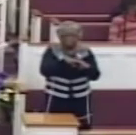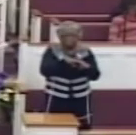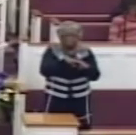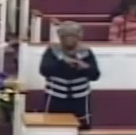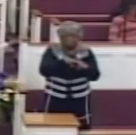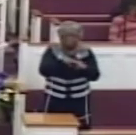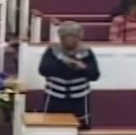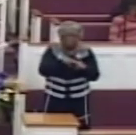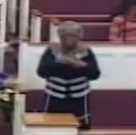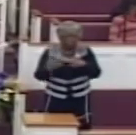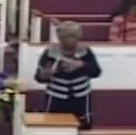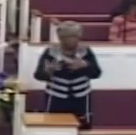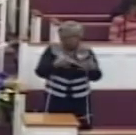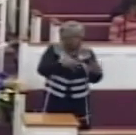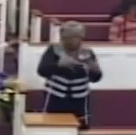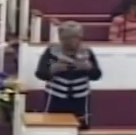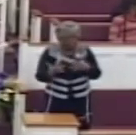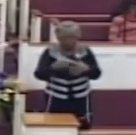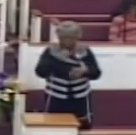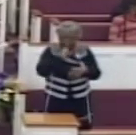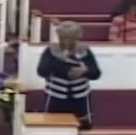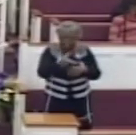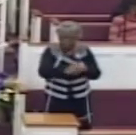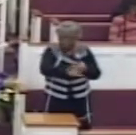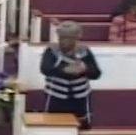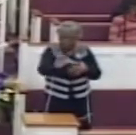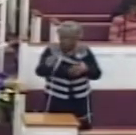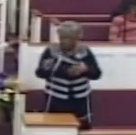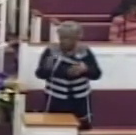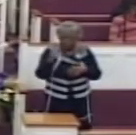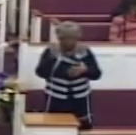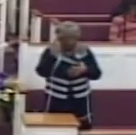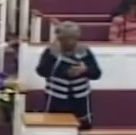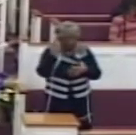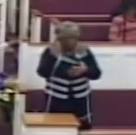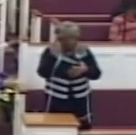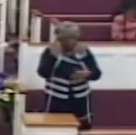The battle's not yours. Do you hear me?